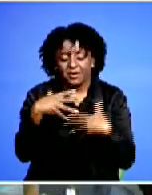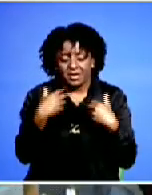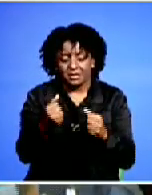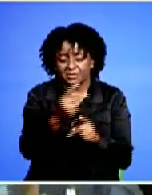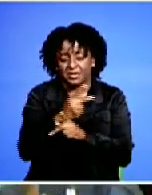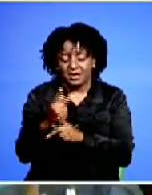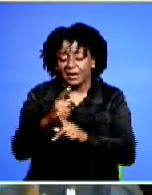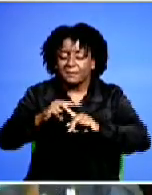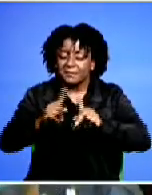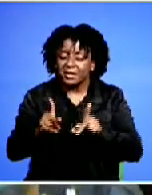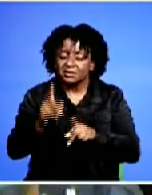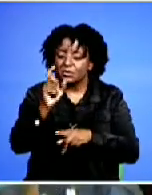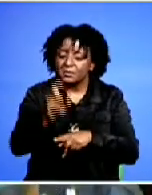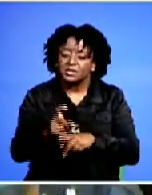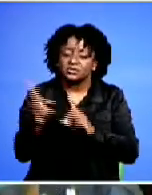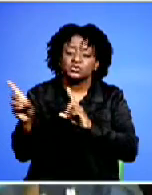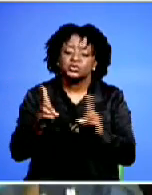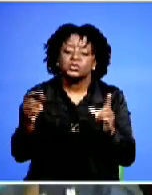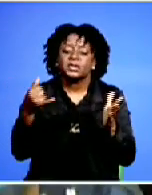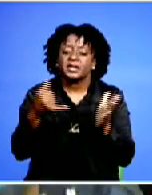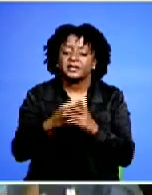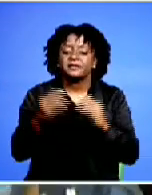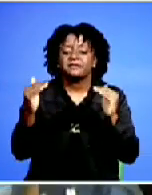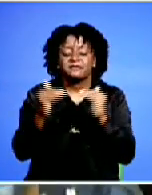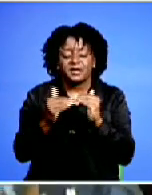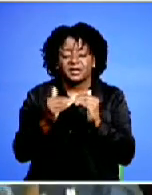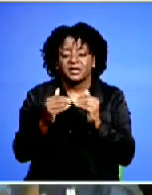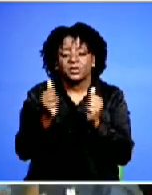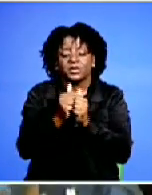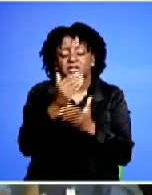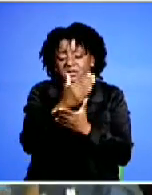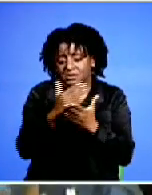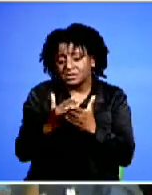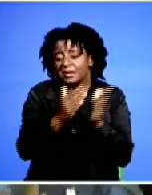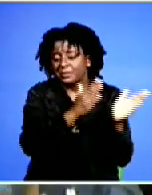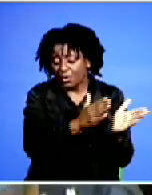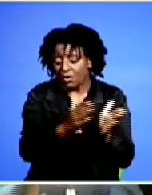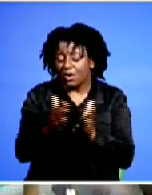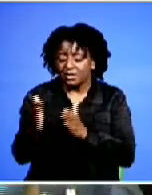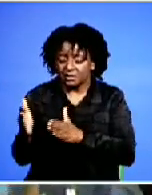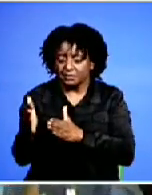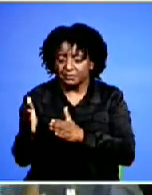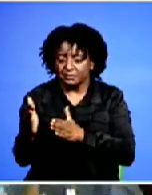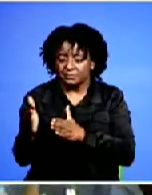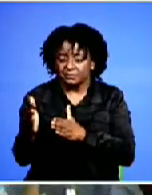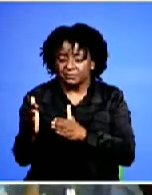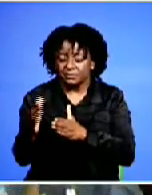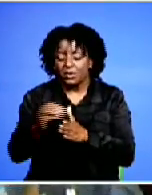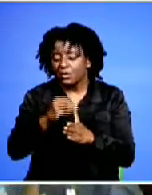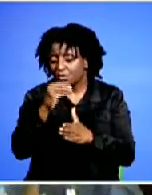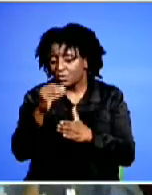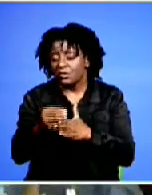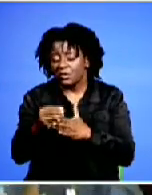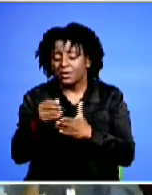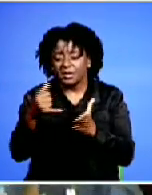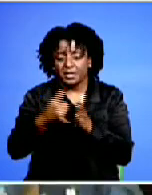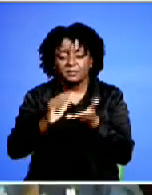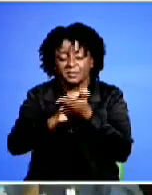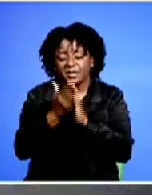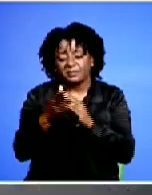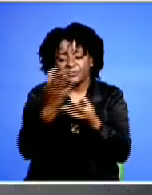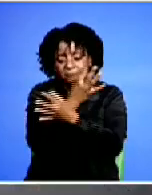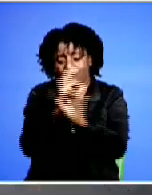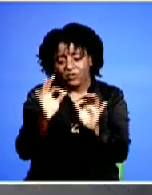fairly. You have to do it with some semblance of order. Otherwise, it becomes a free